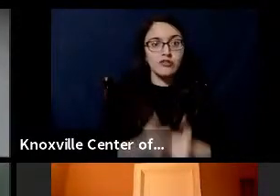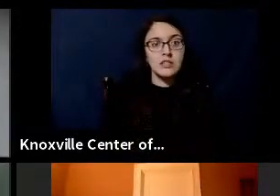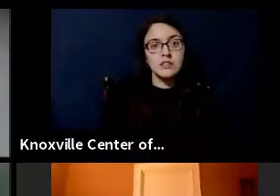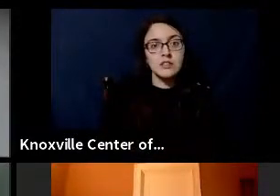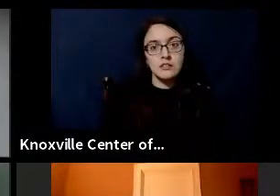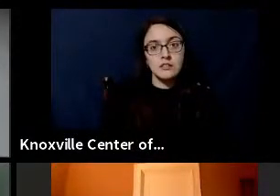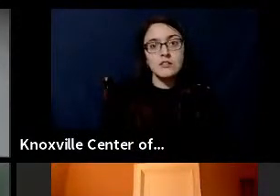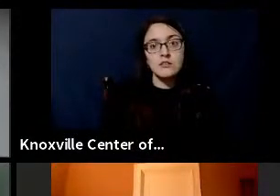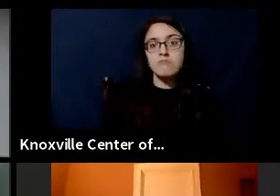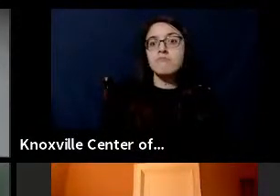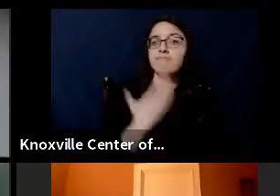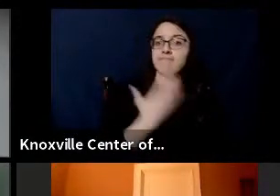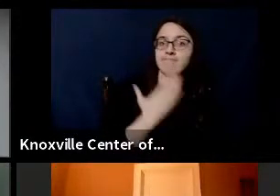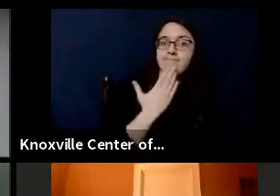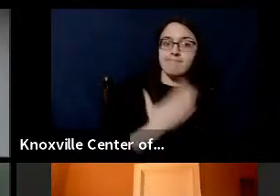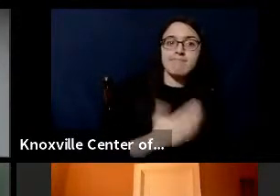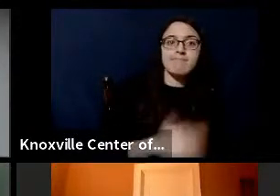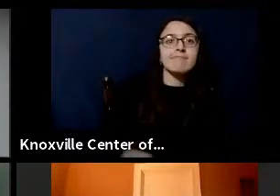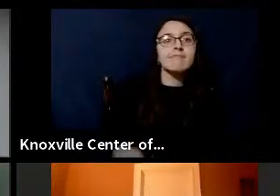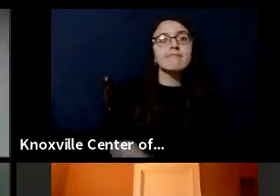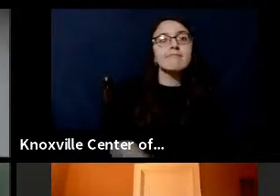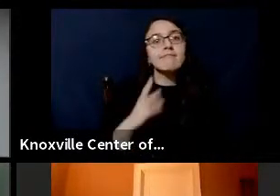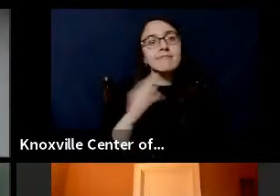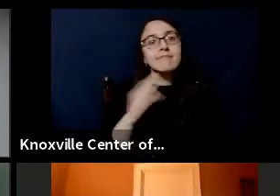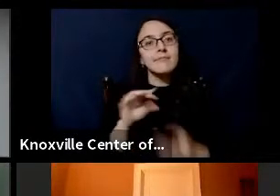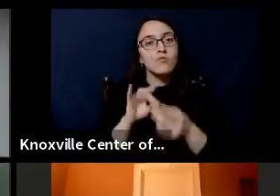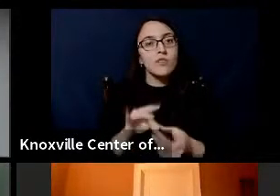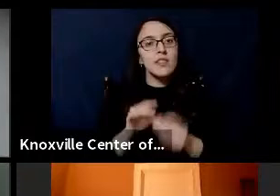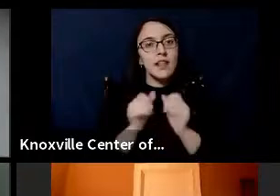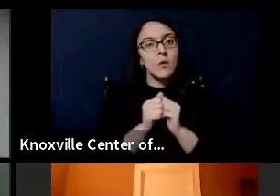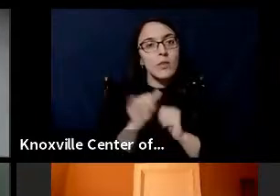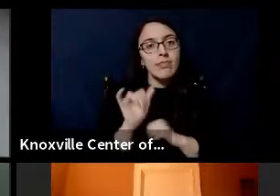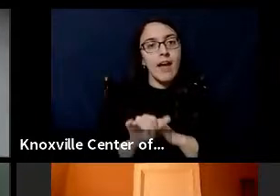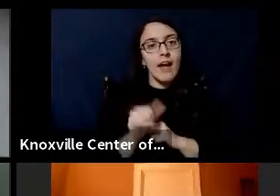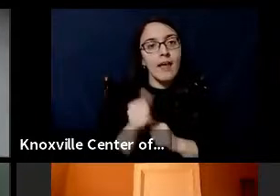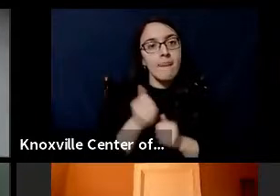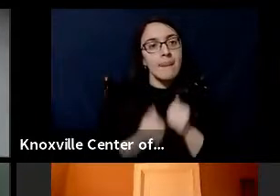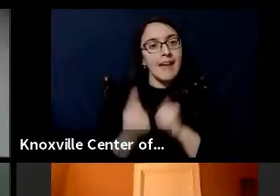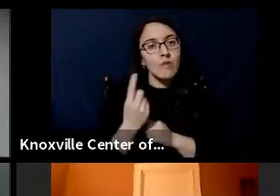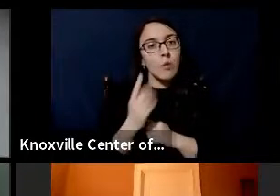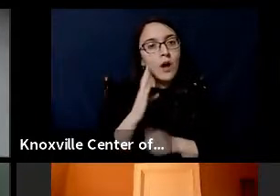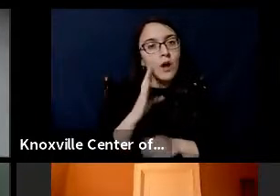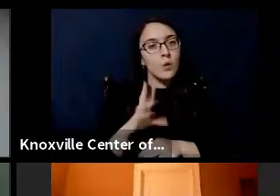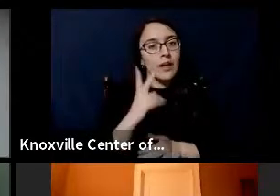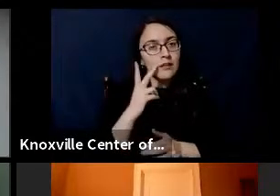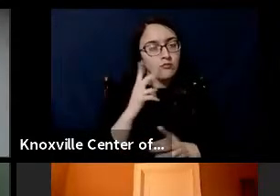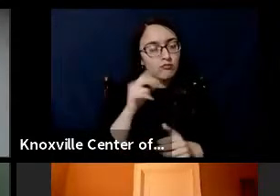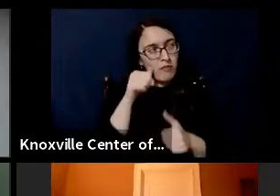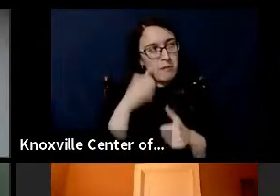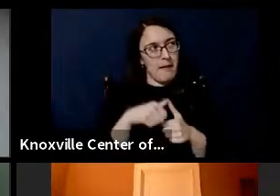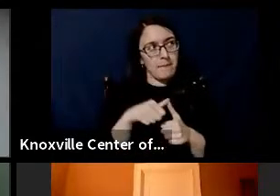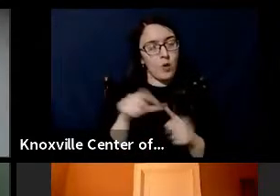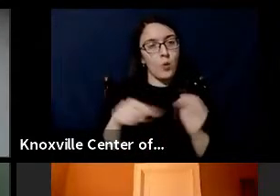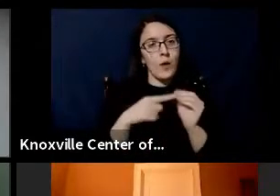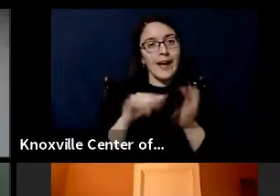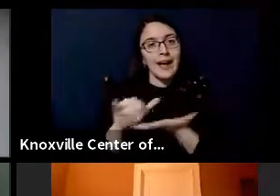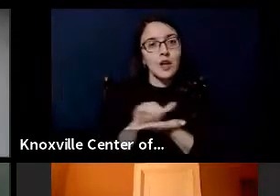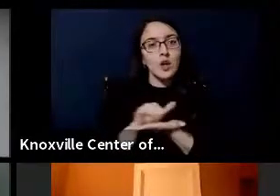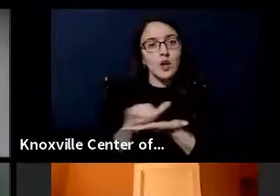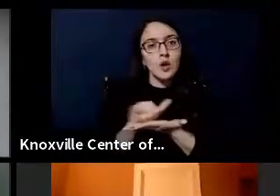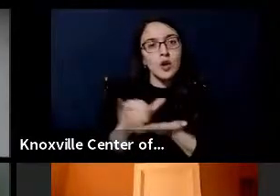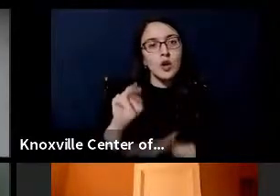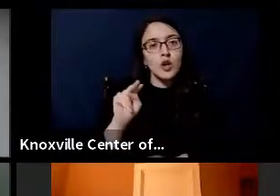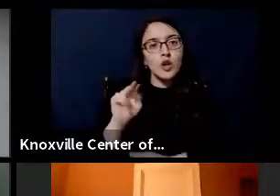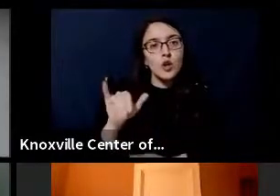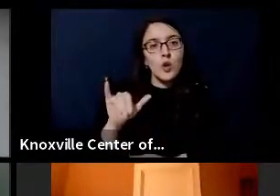Thank you, Dr. Shamia. Along those lines, everyone will recall that when New York City had their surge in March